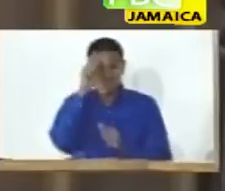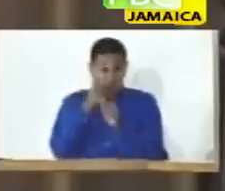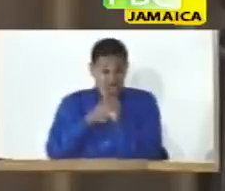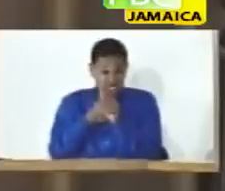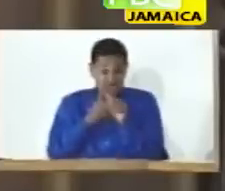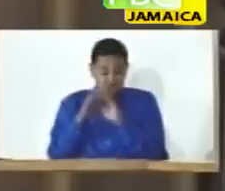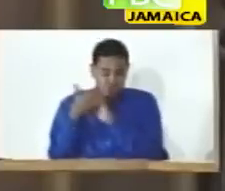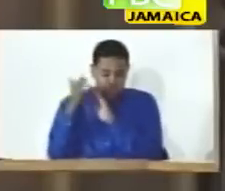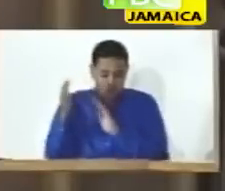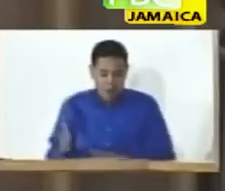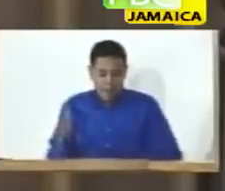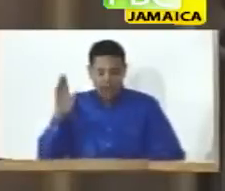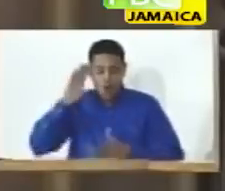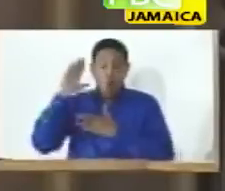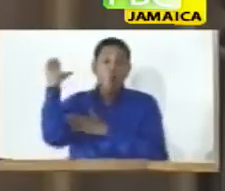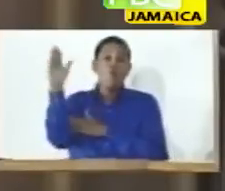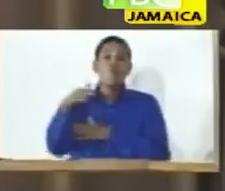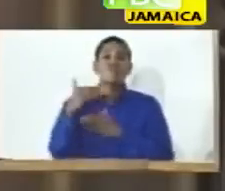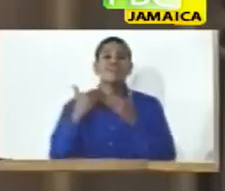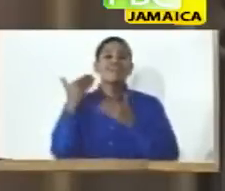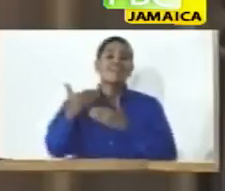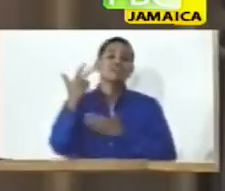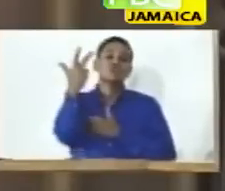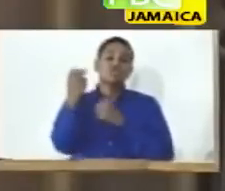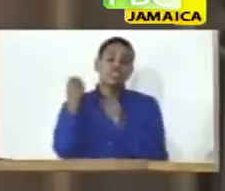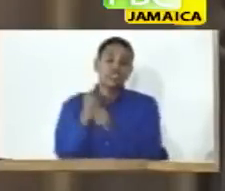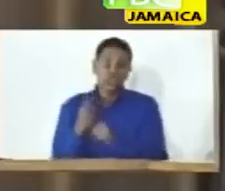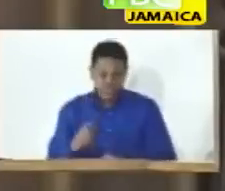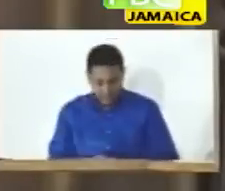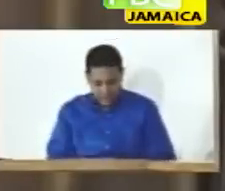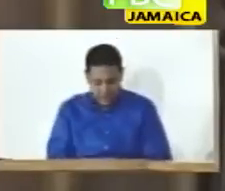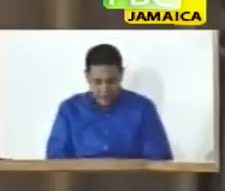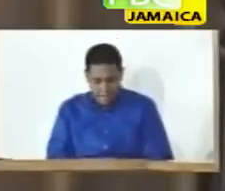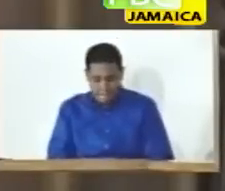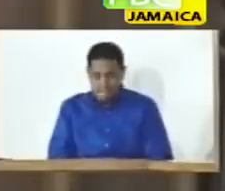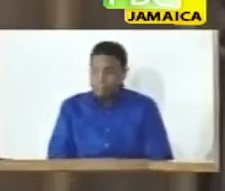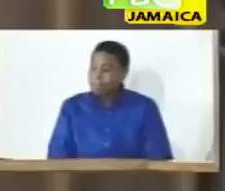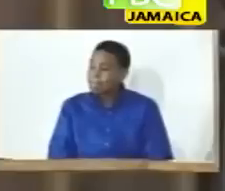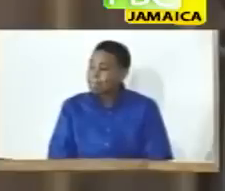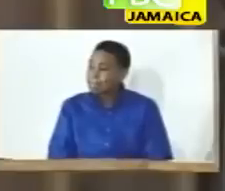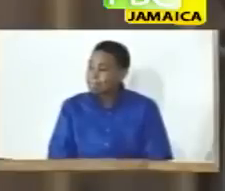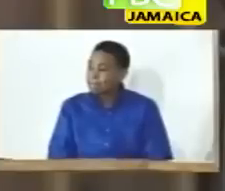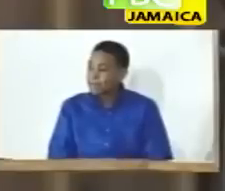Jamaican, over the next 3 years.